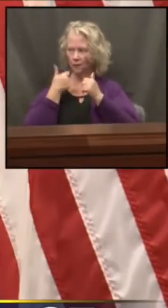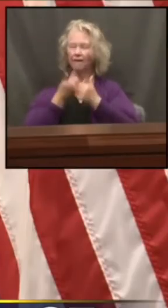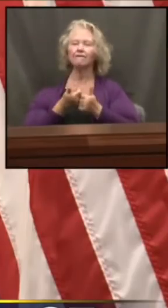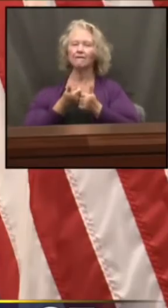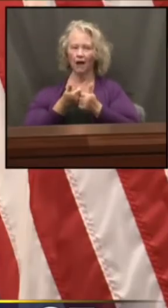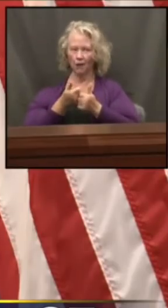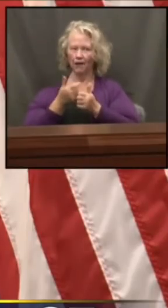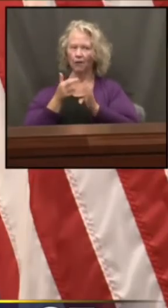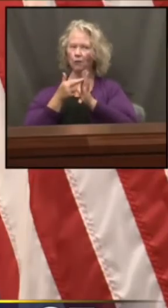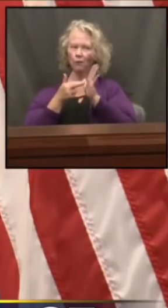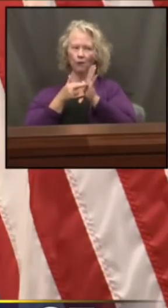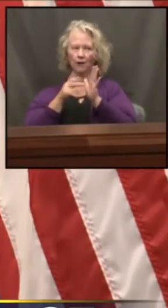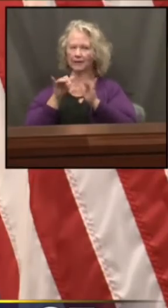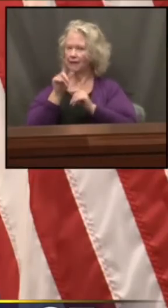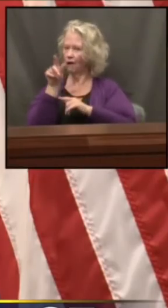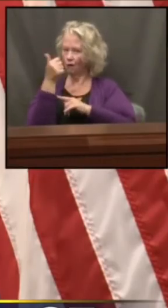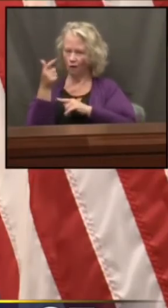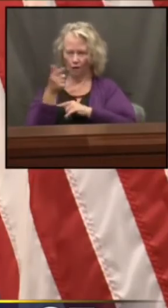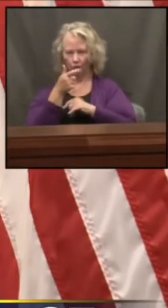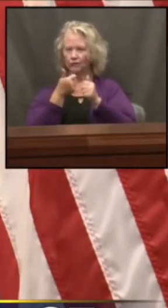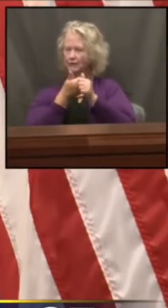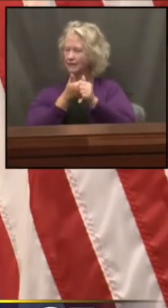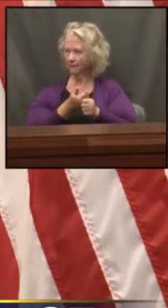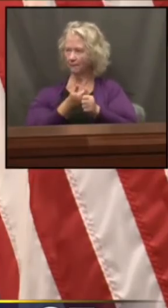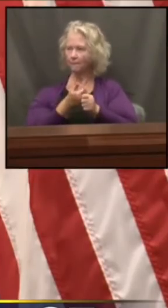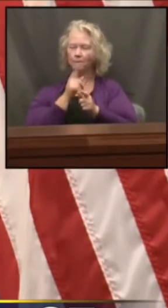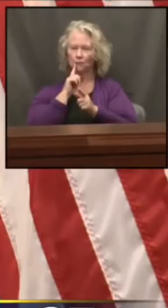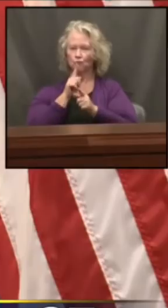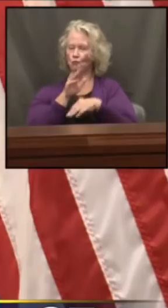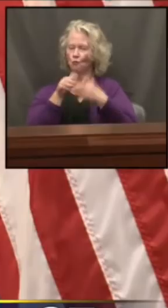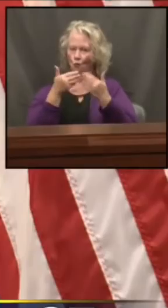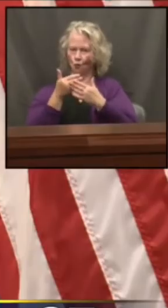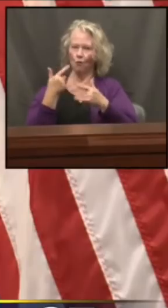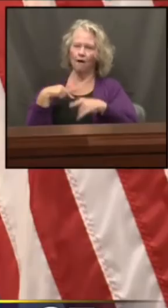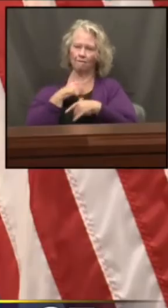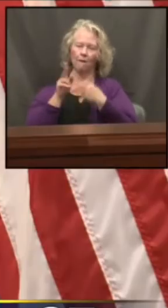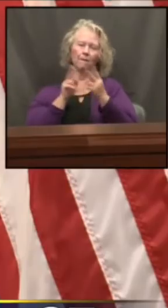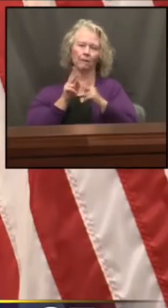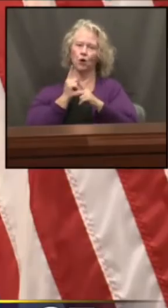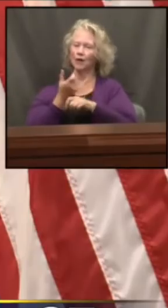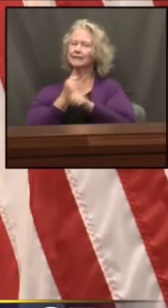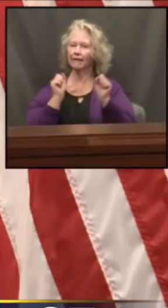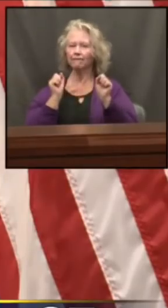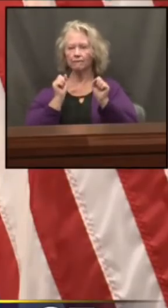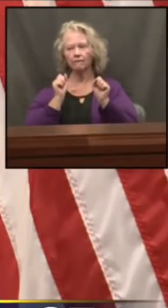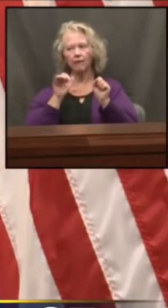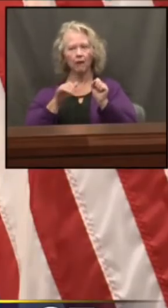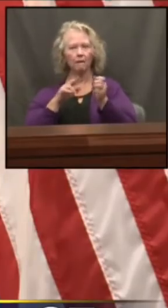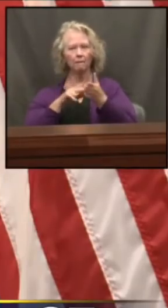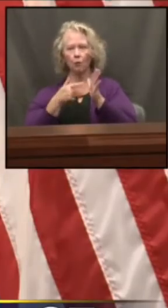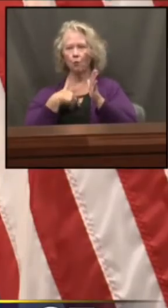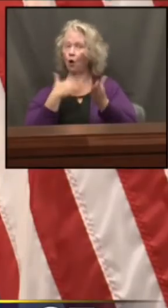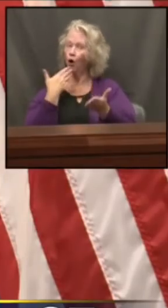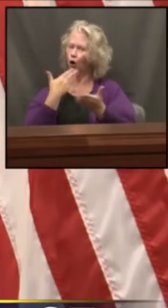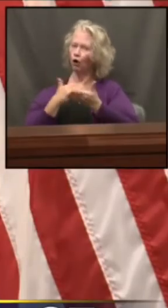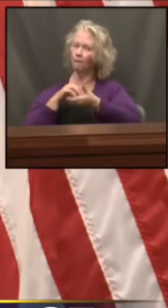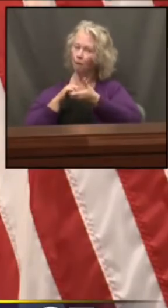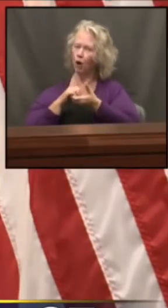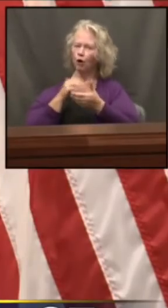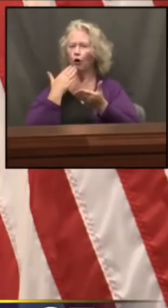else does in the state of Connecticut to ensure the safety of everyone around us, because that's being a good partner and actually being a good